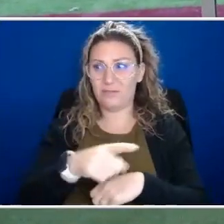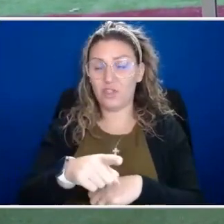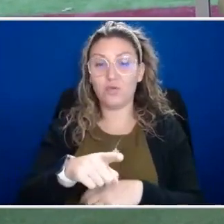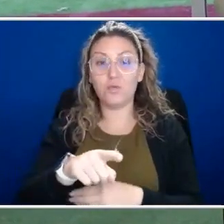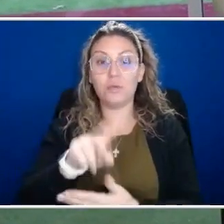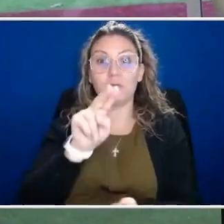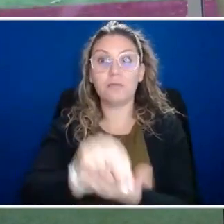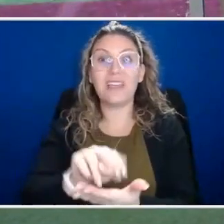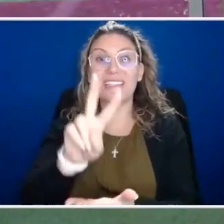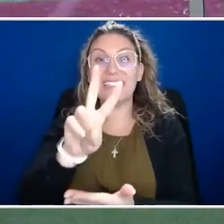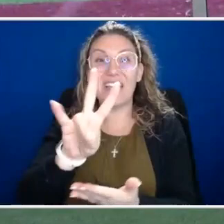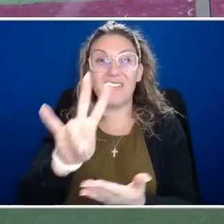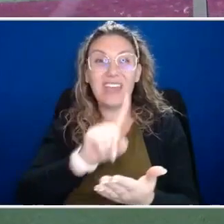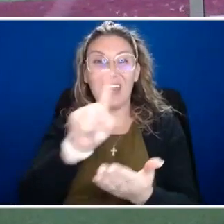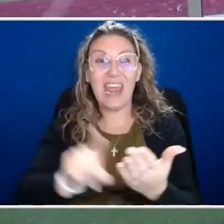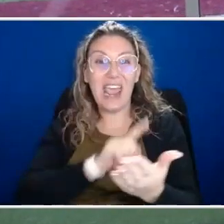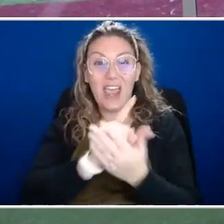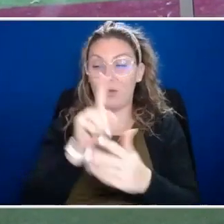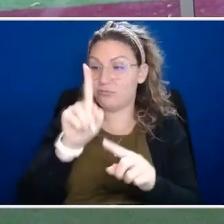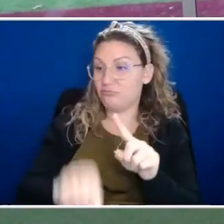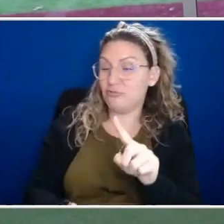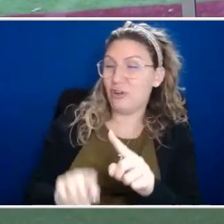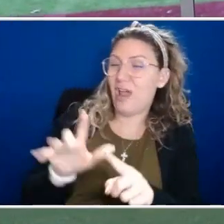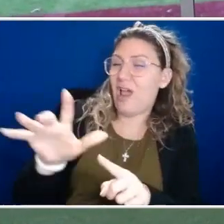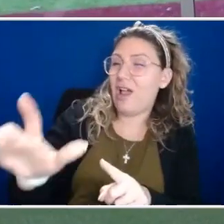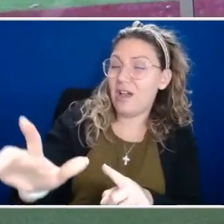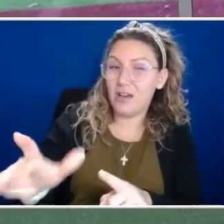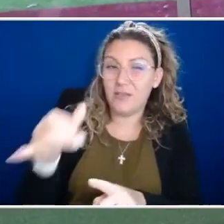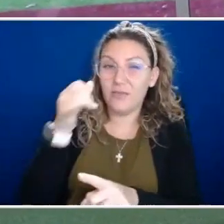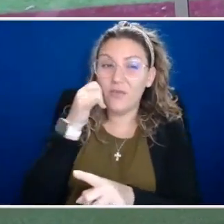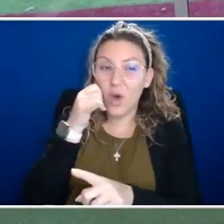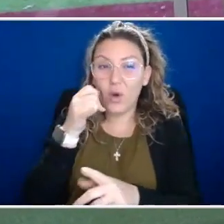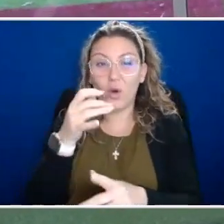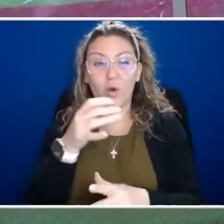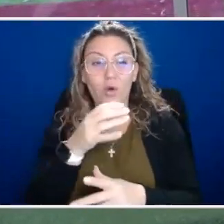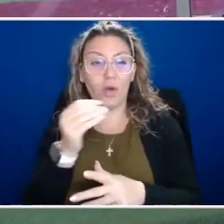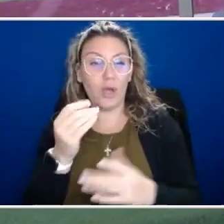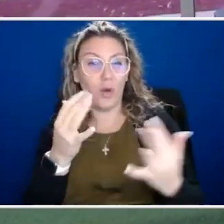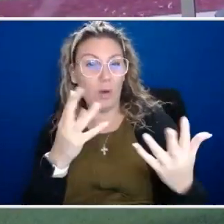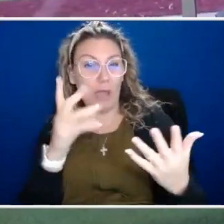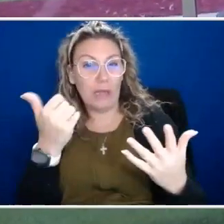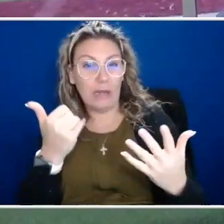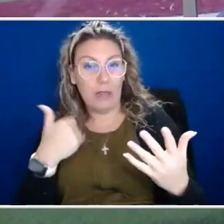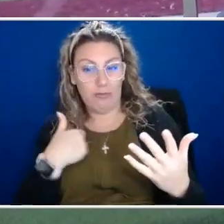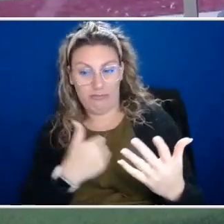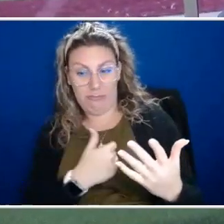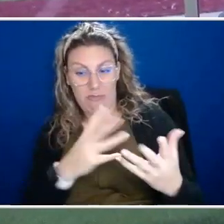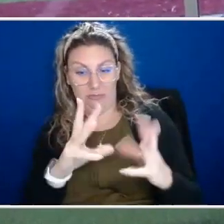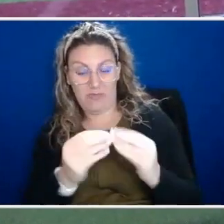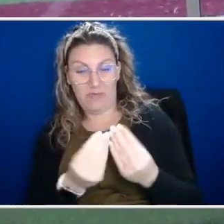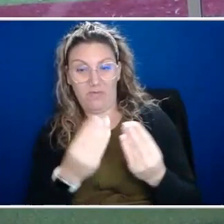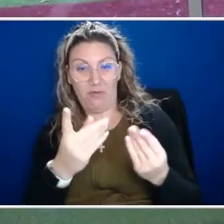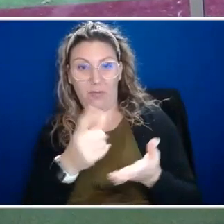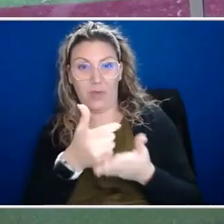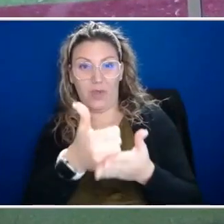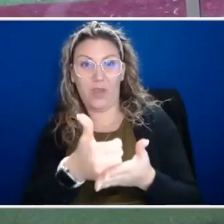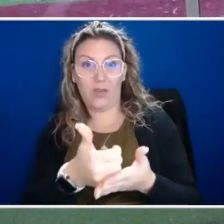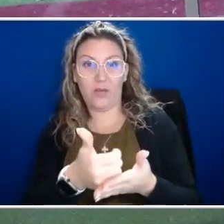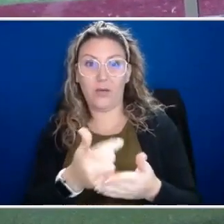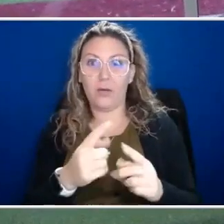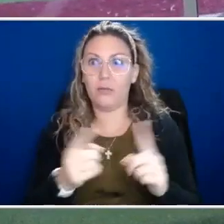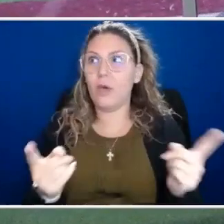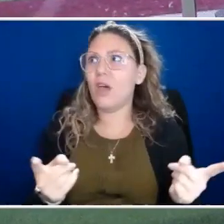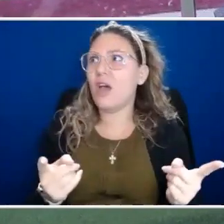couldn't reach her phone, and she had to wait till another member of the family got home and helped her to her feet. But how helpless and